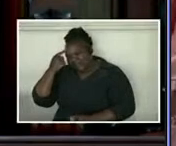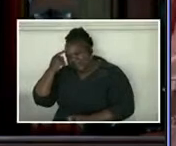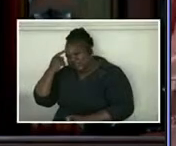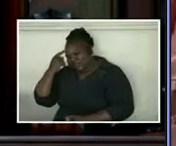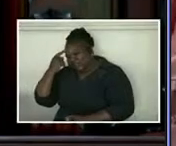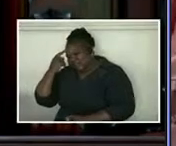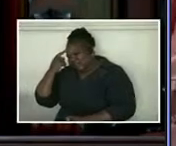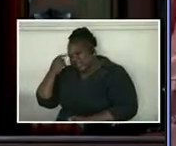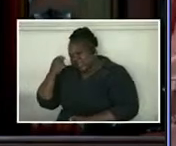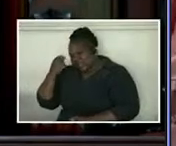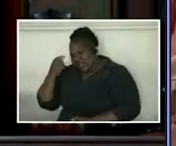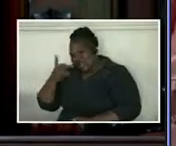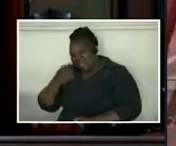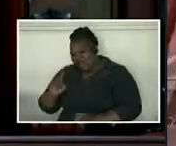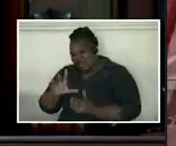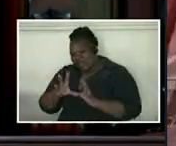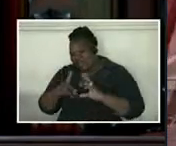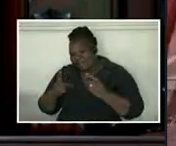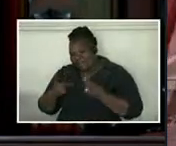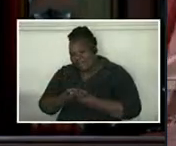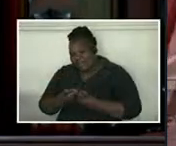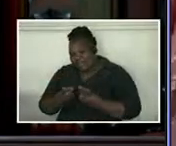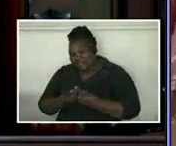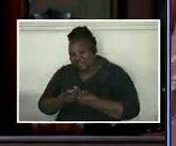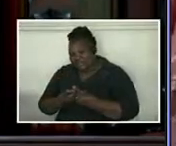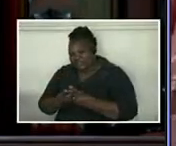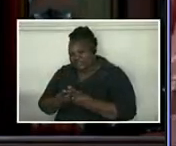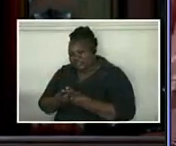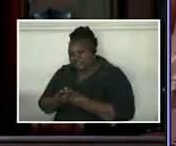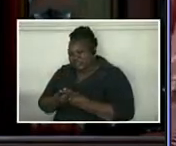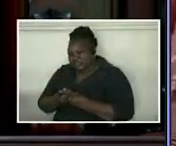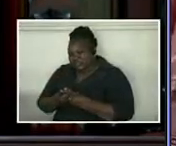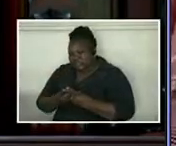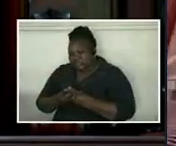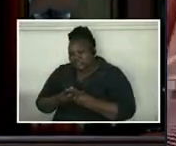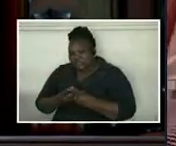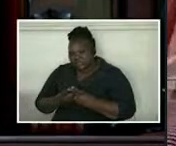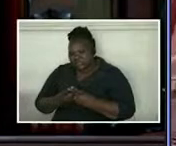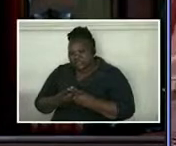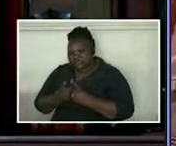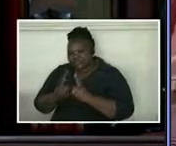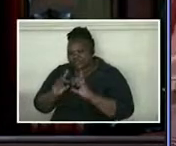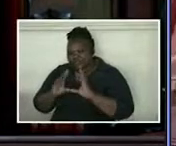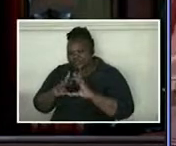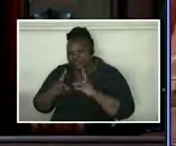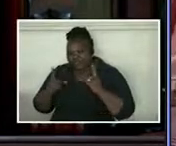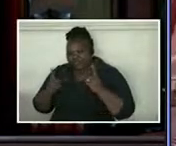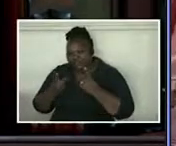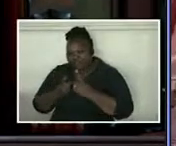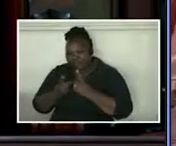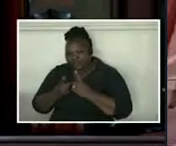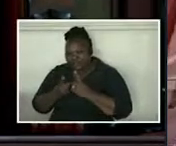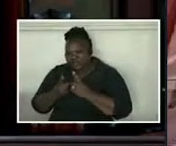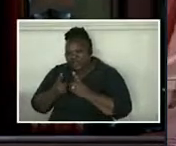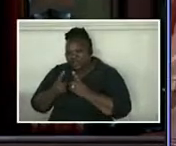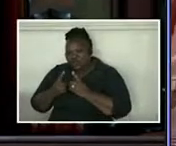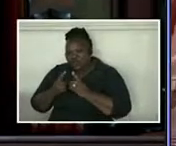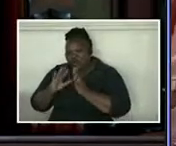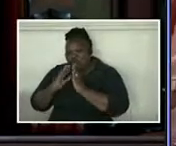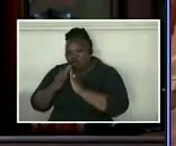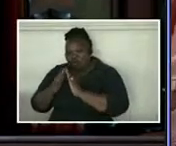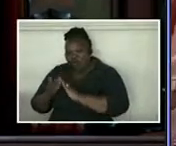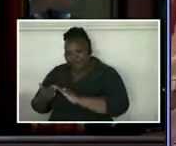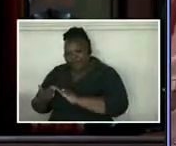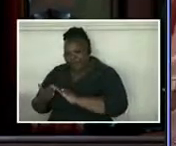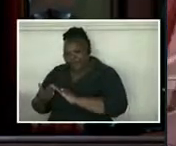for the department of for the department of the society in